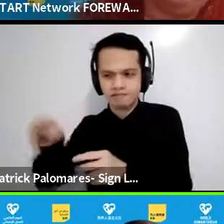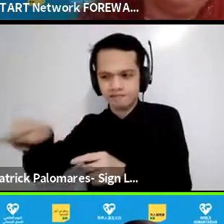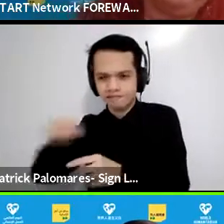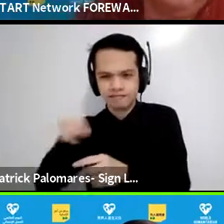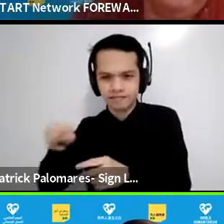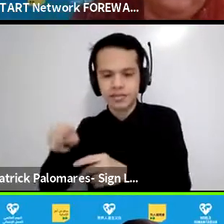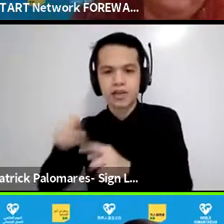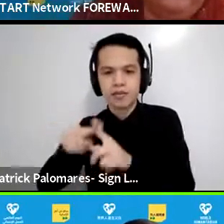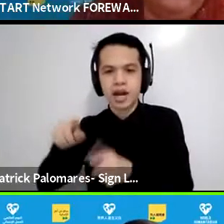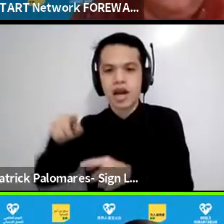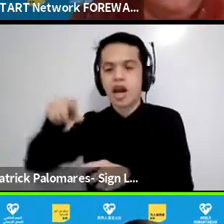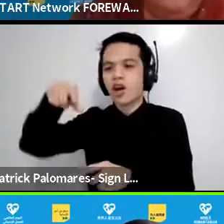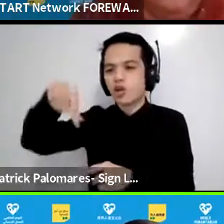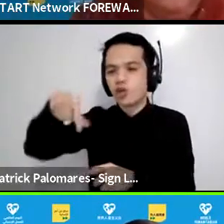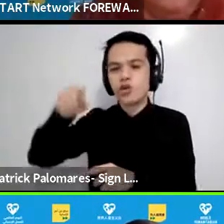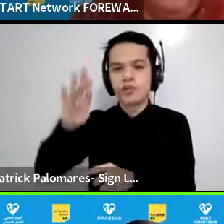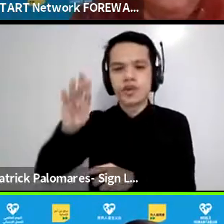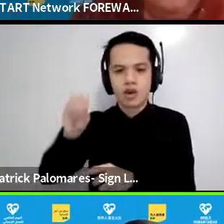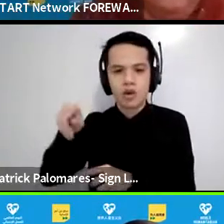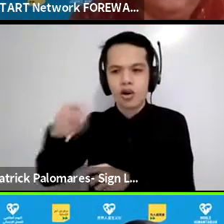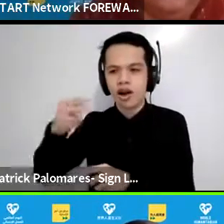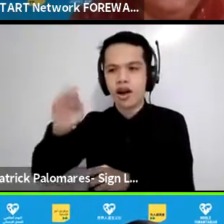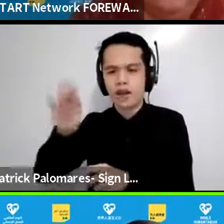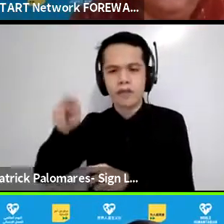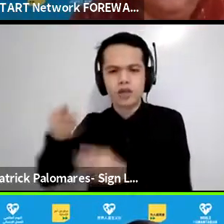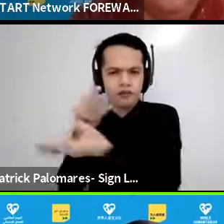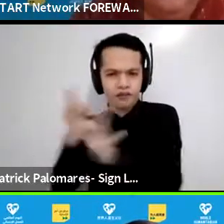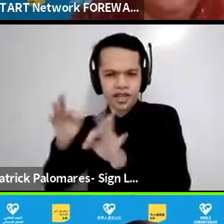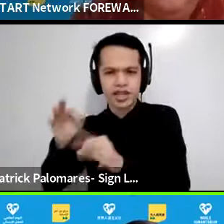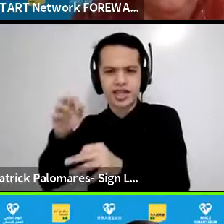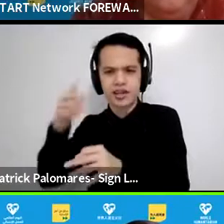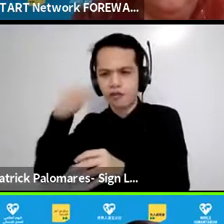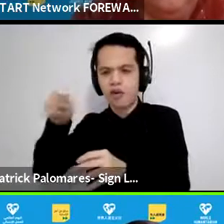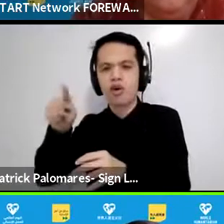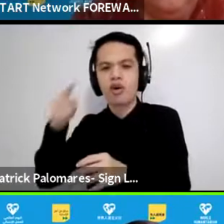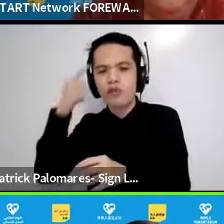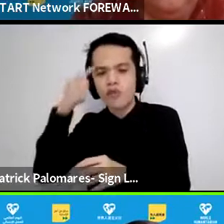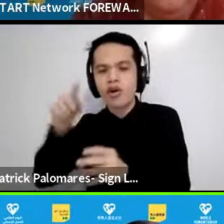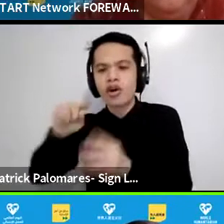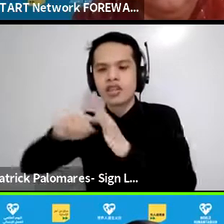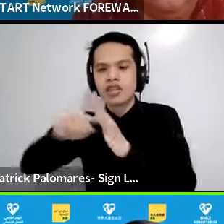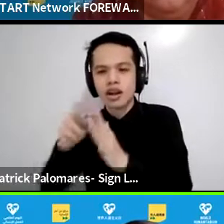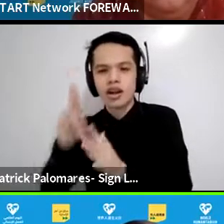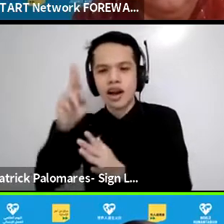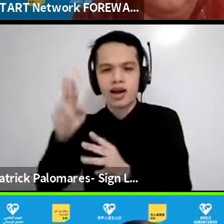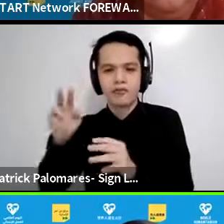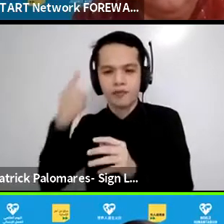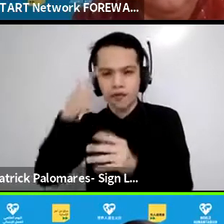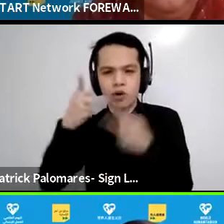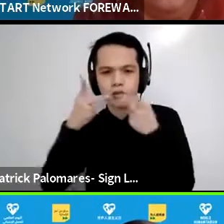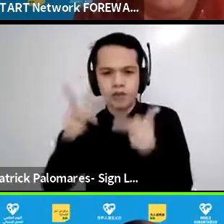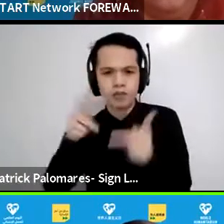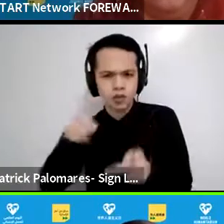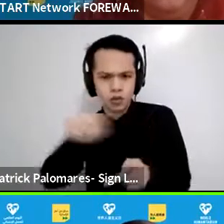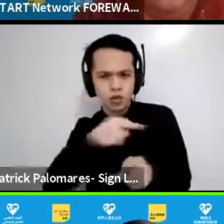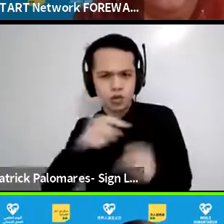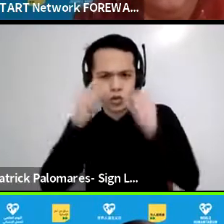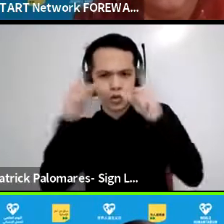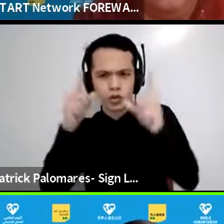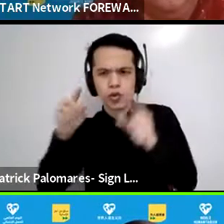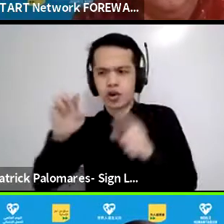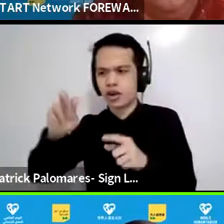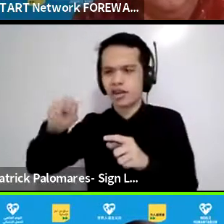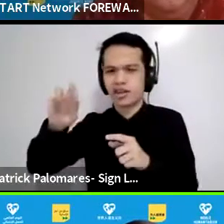it's QBO Innovation Hub. It's a free space for startups and public, and you'll be surprised at the energy